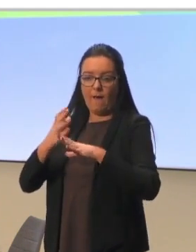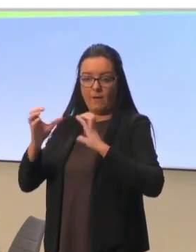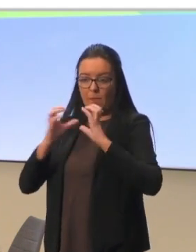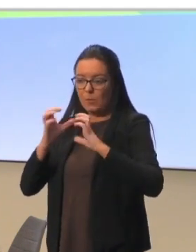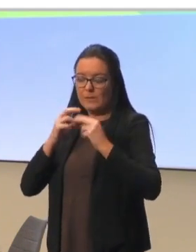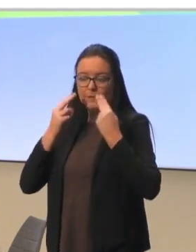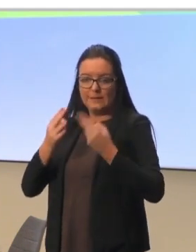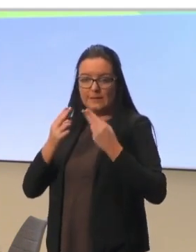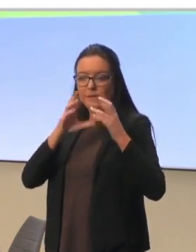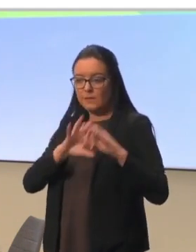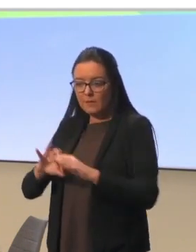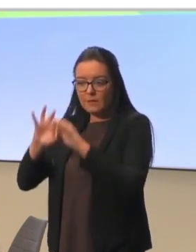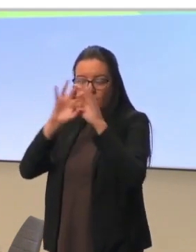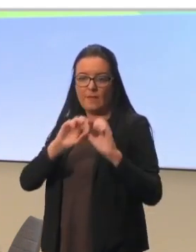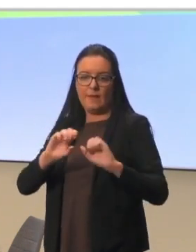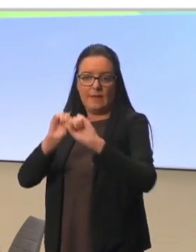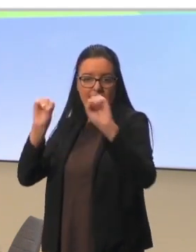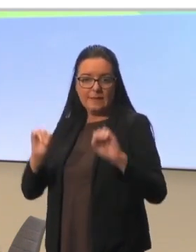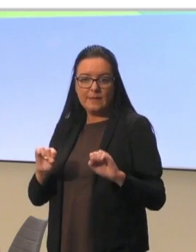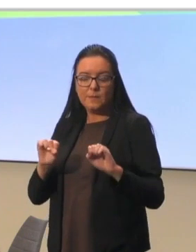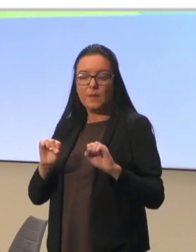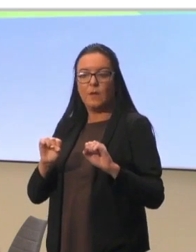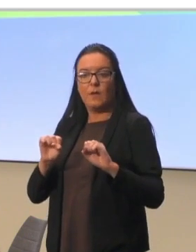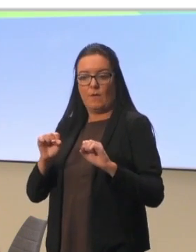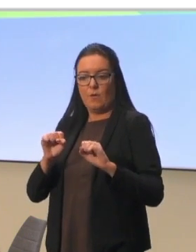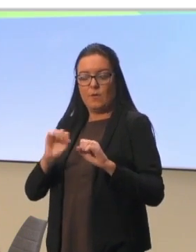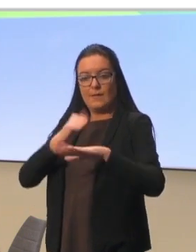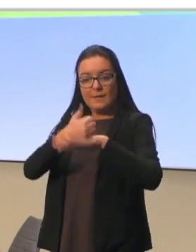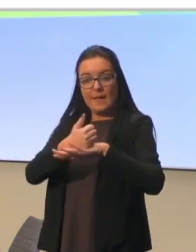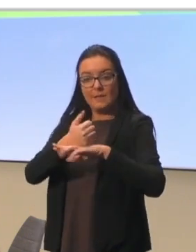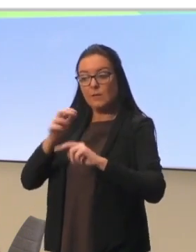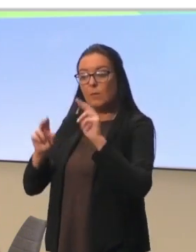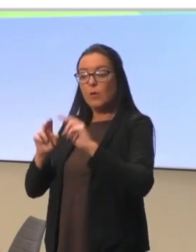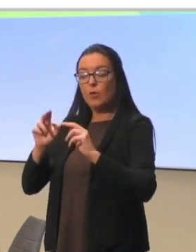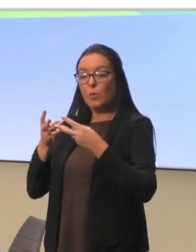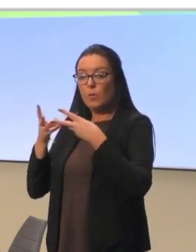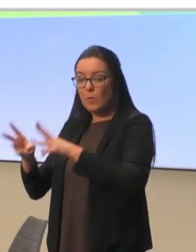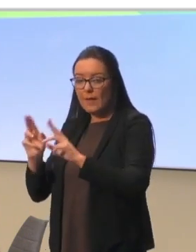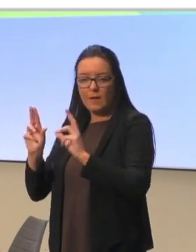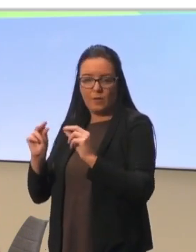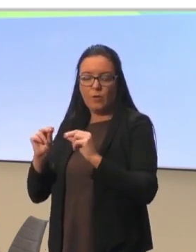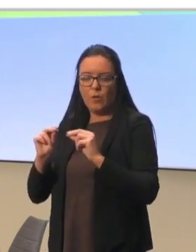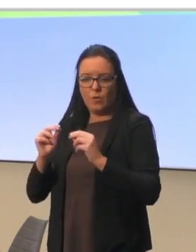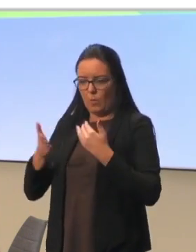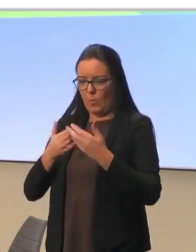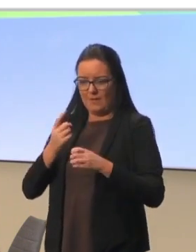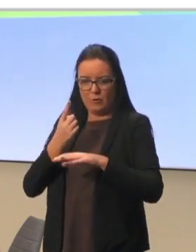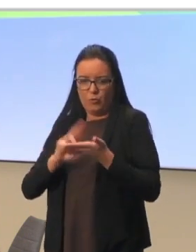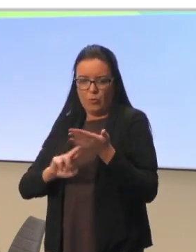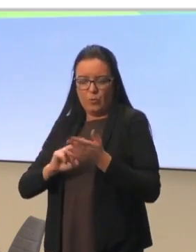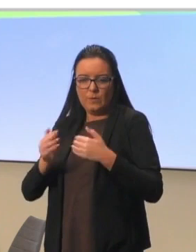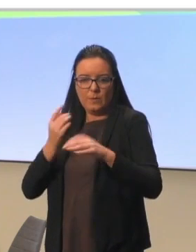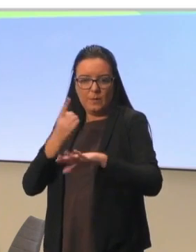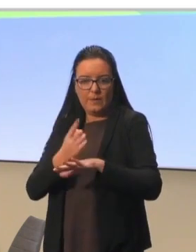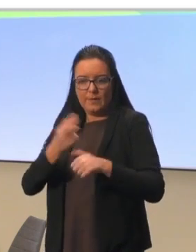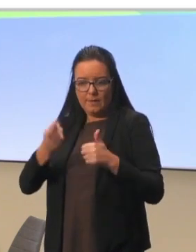in complementing existing services, not setting up or developing an alternative personnel support structure. It provides a